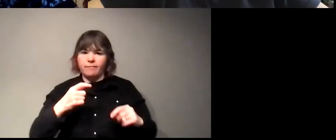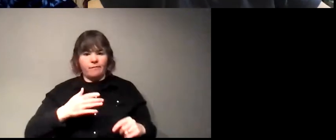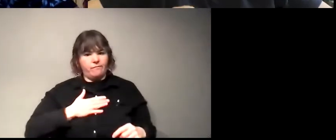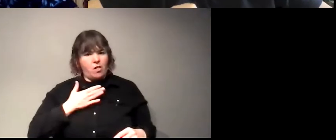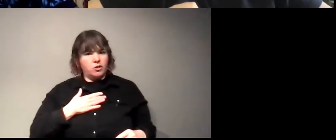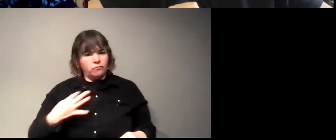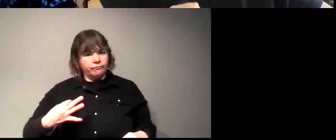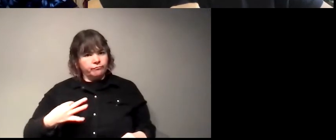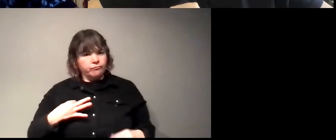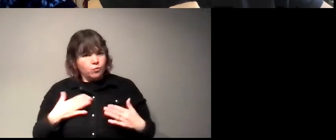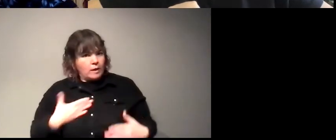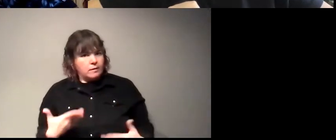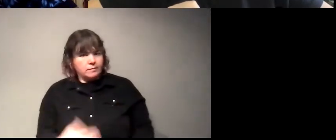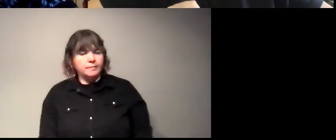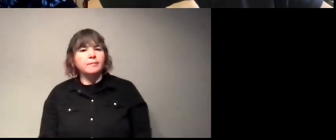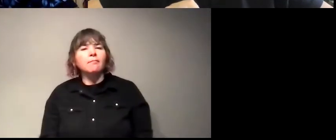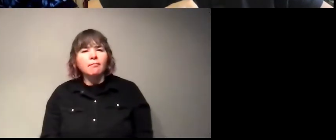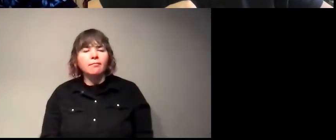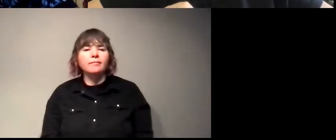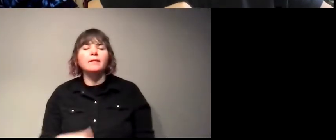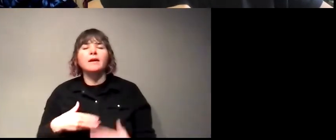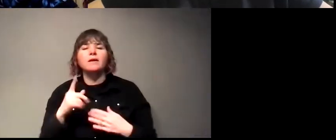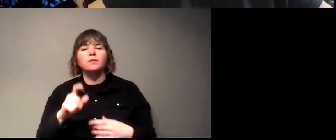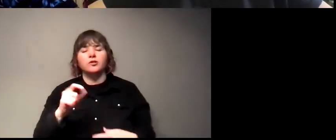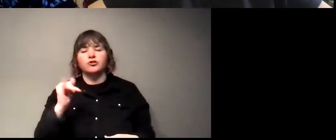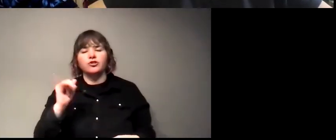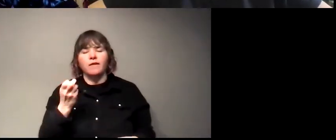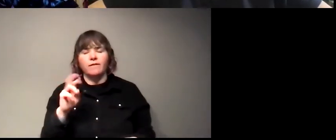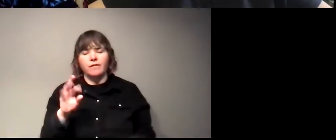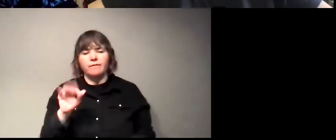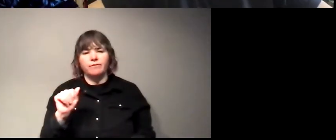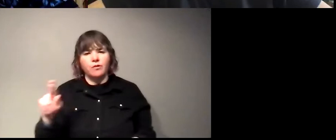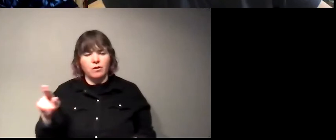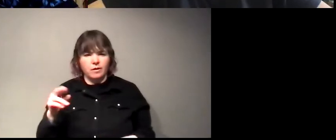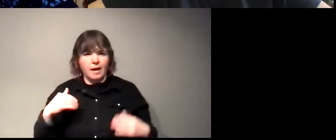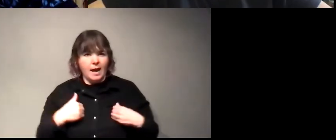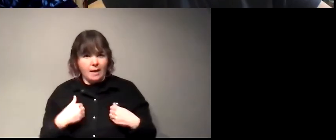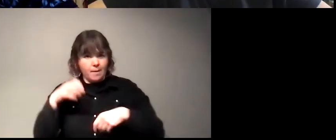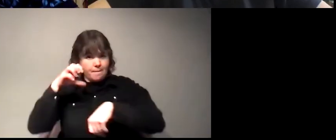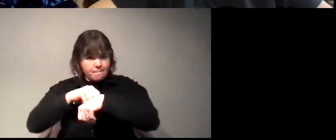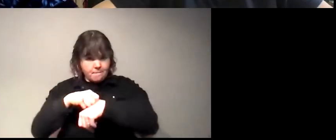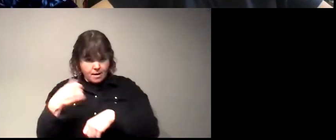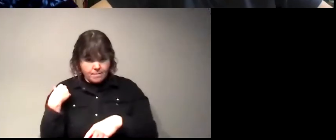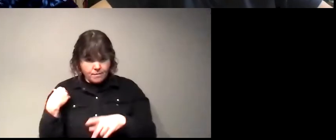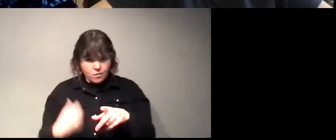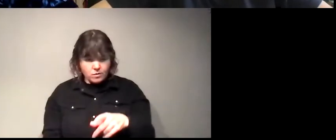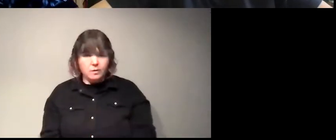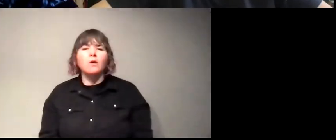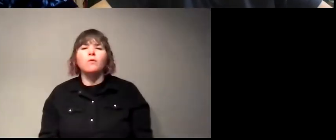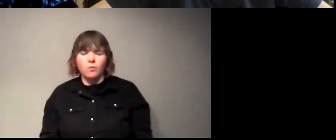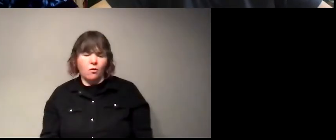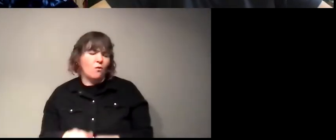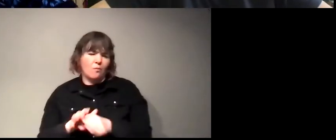Cool. Nice. Yeah. The next question is from Jennifer Farr. Has an animal ever bitten you? Yes, I've been bitten